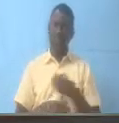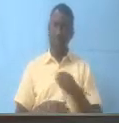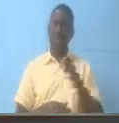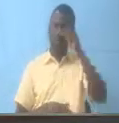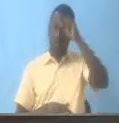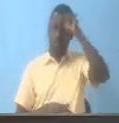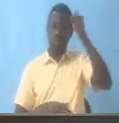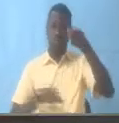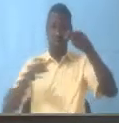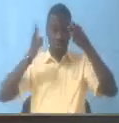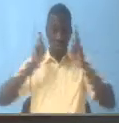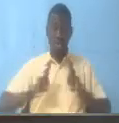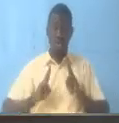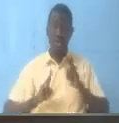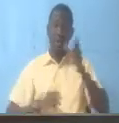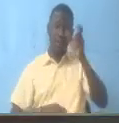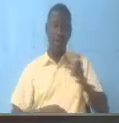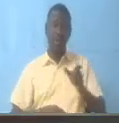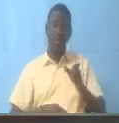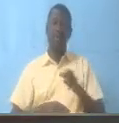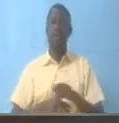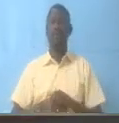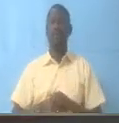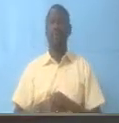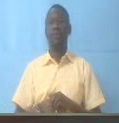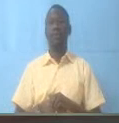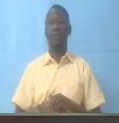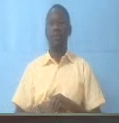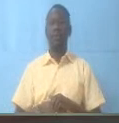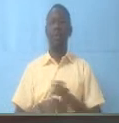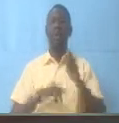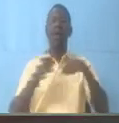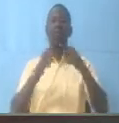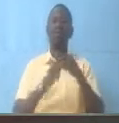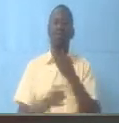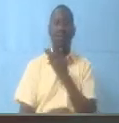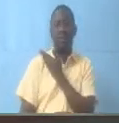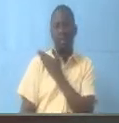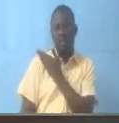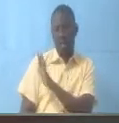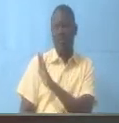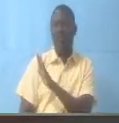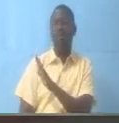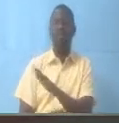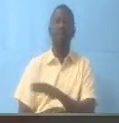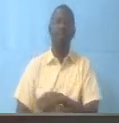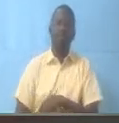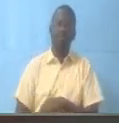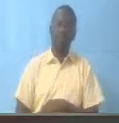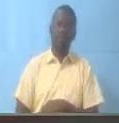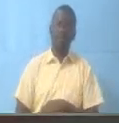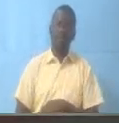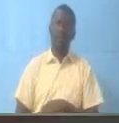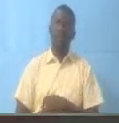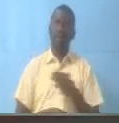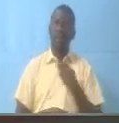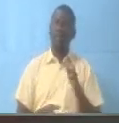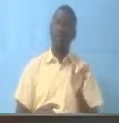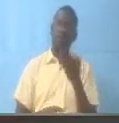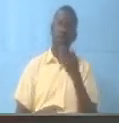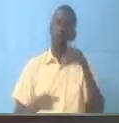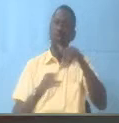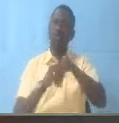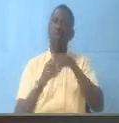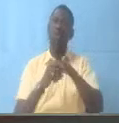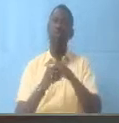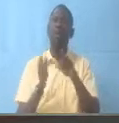Counsel. Ma nekkoon nag loi nguur gi. And I subsequently left. Gannaaw loolu ma bàyyi. Went into private